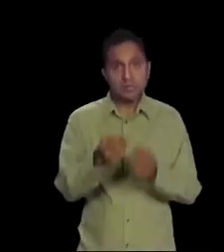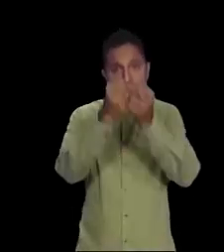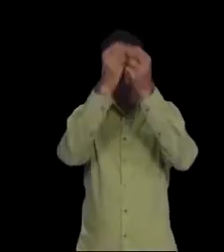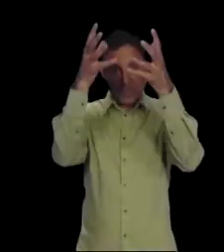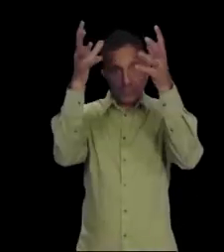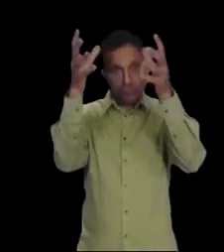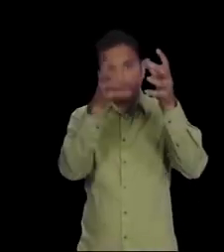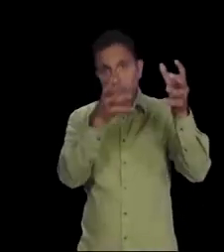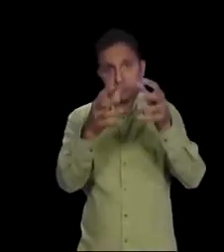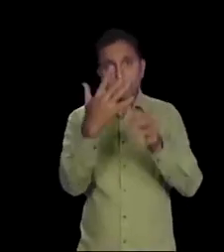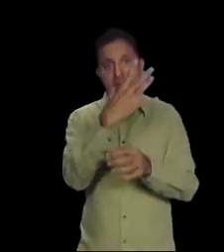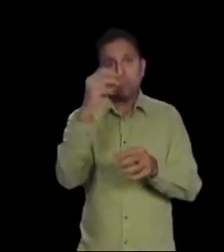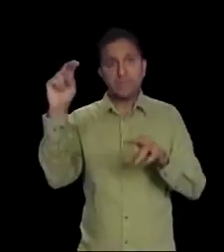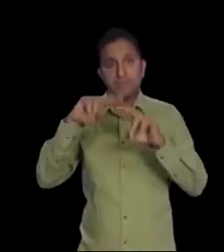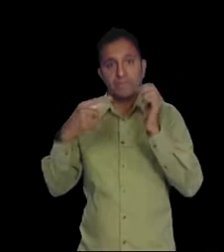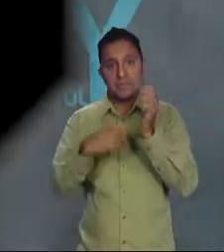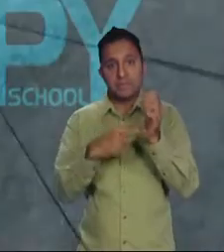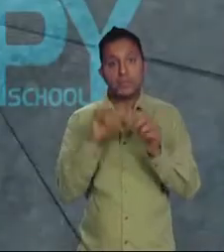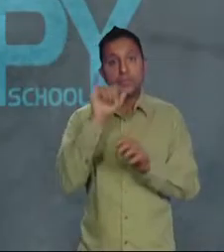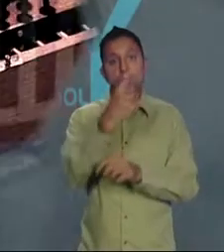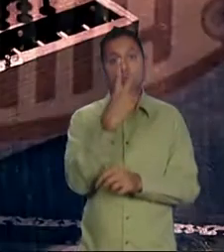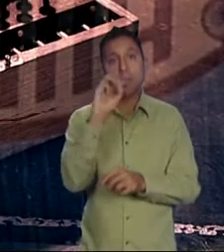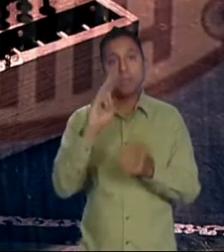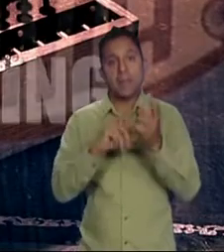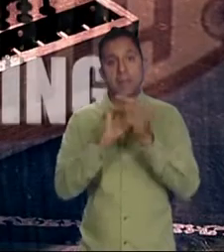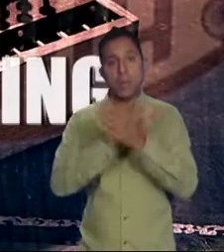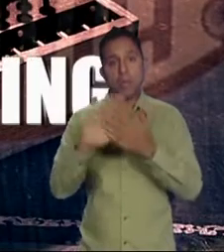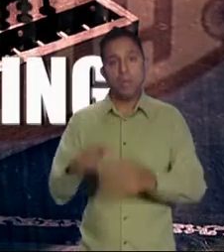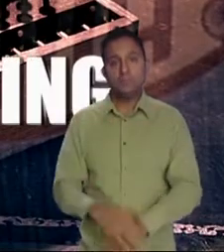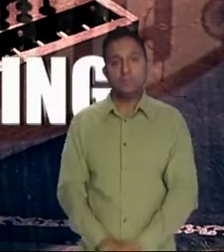about 120 miles per hour.